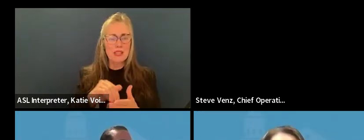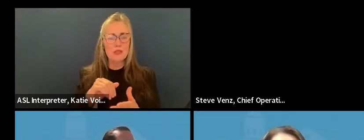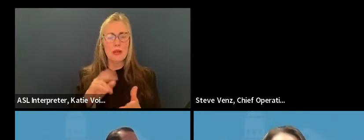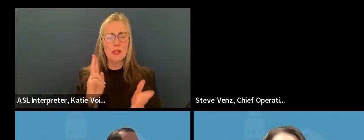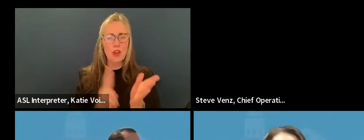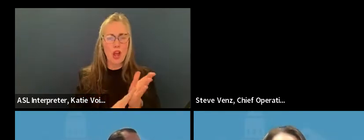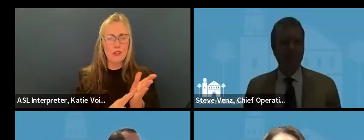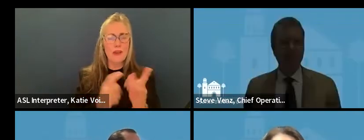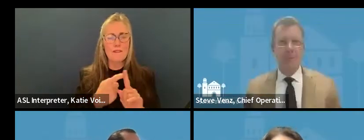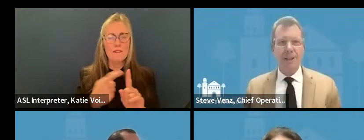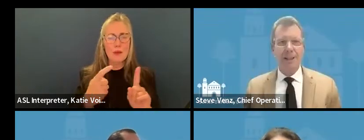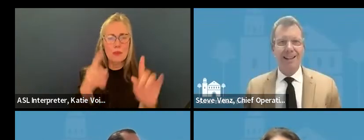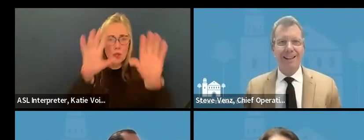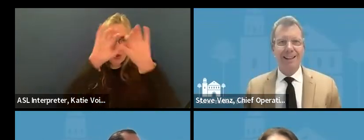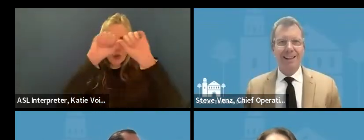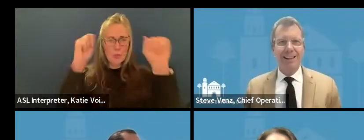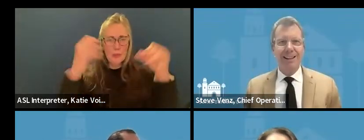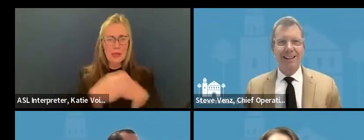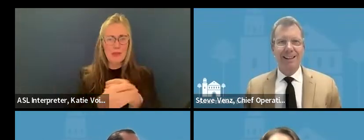report.